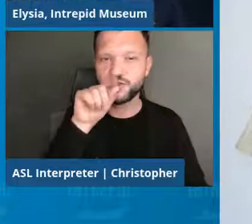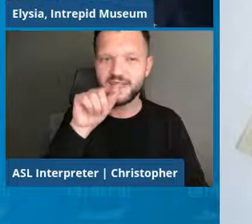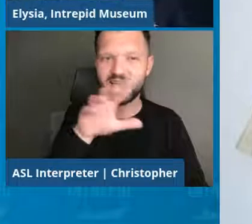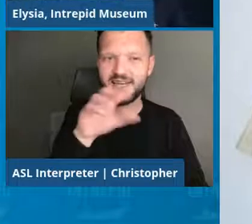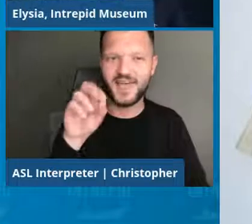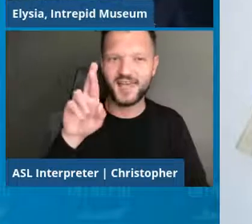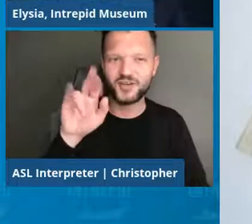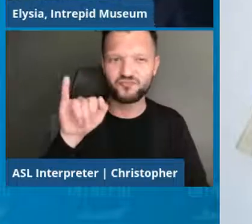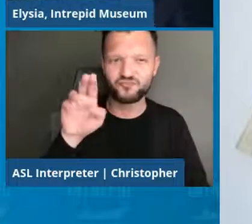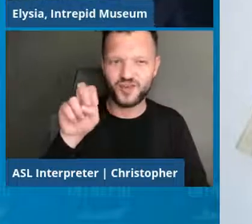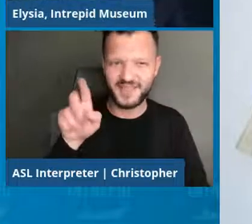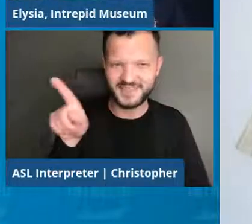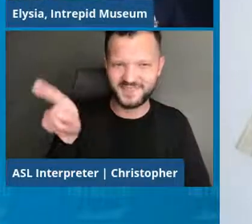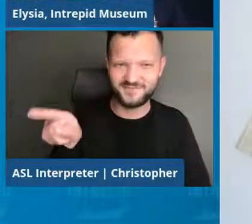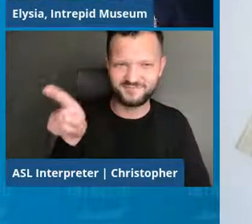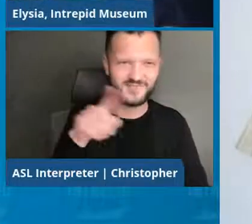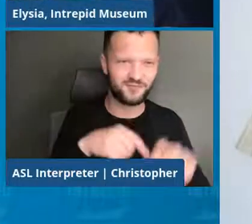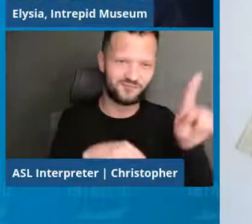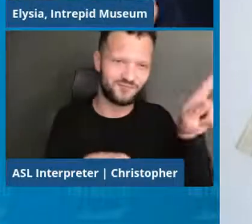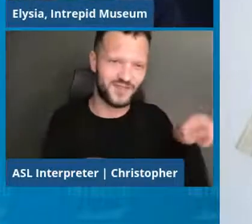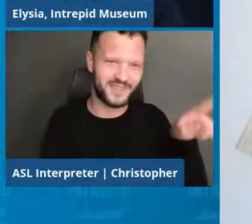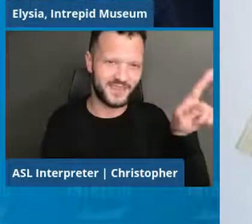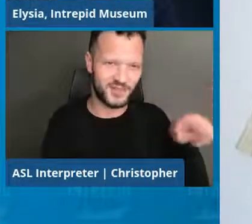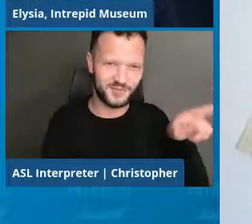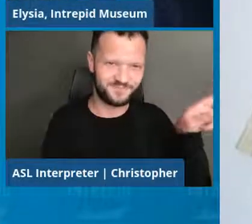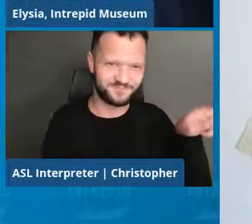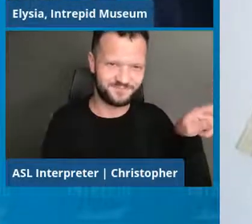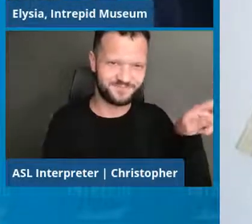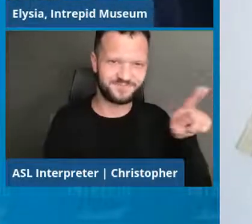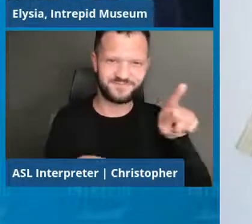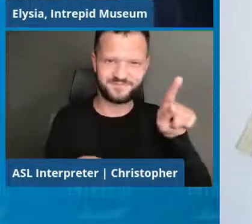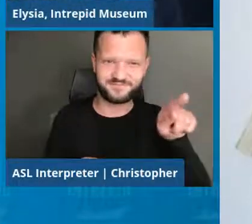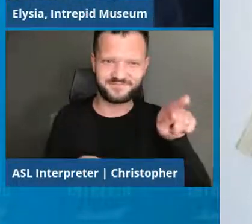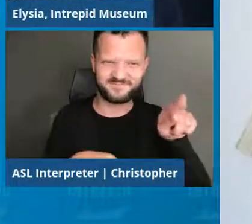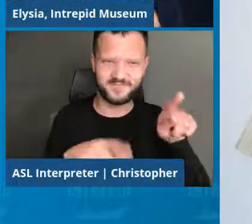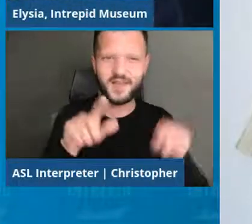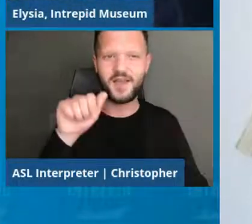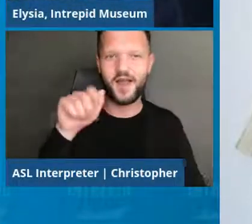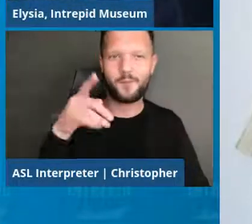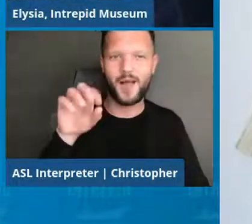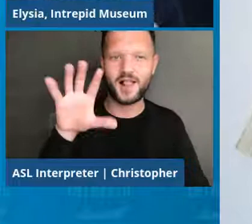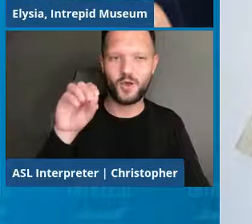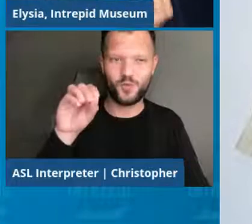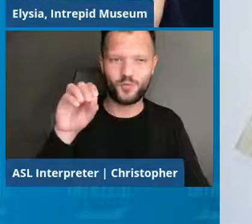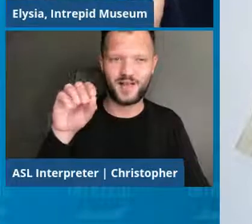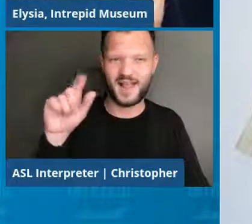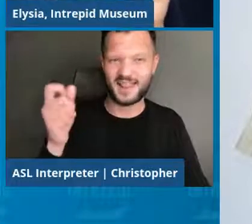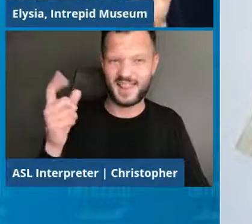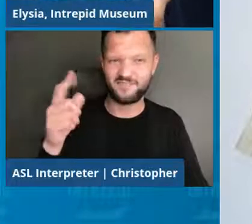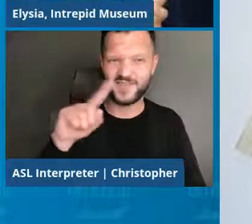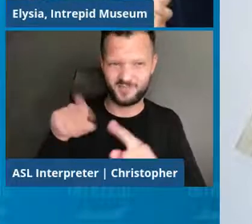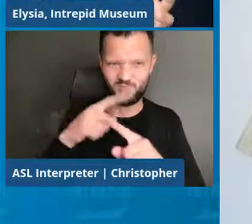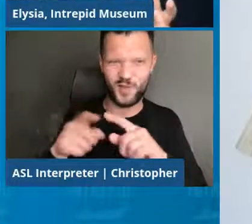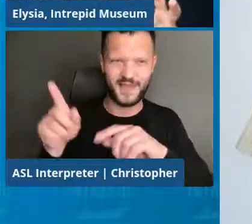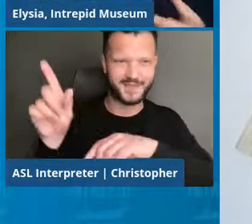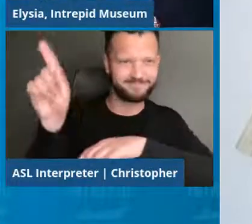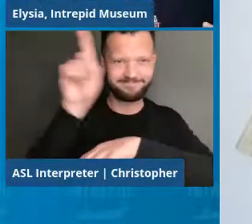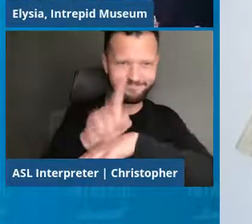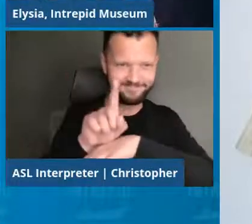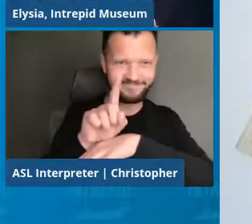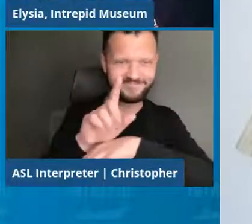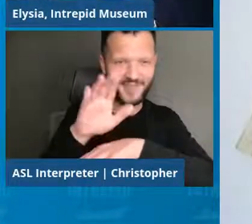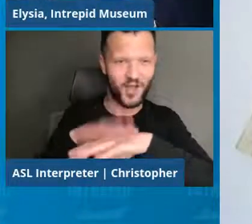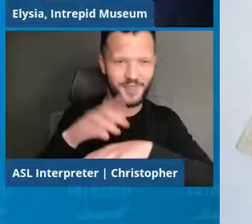flew on Apollo 11, where they landed on the moon. And then you can also see it's a plastic container here. It is hydrated through